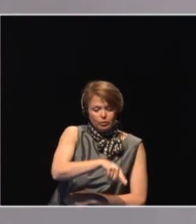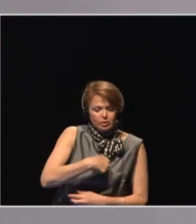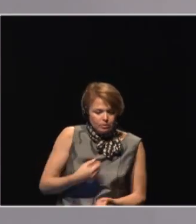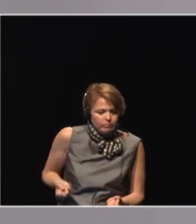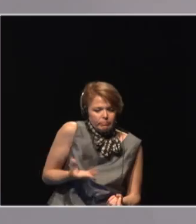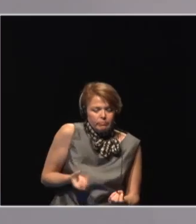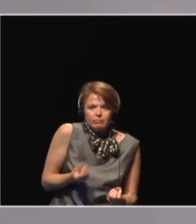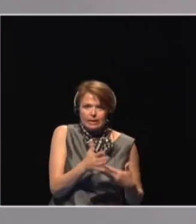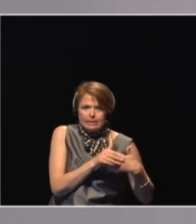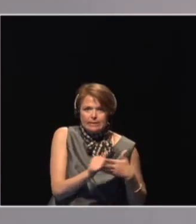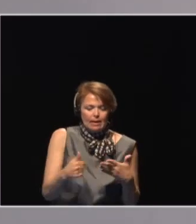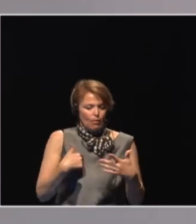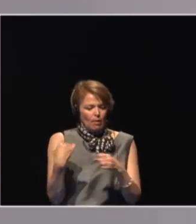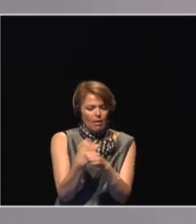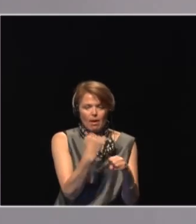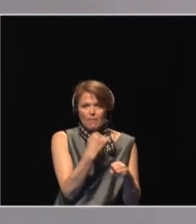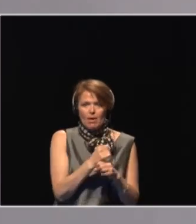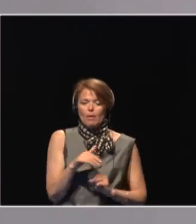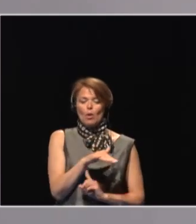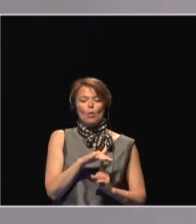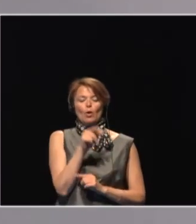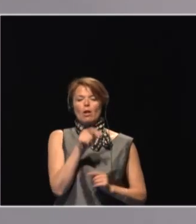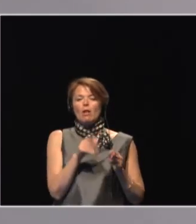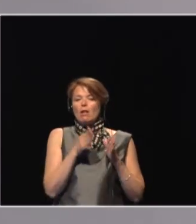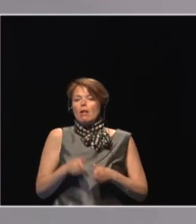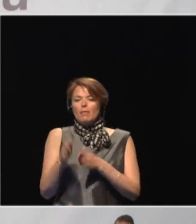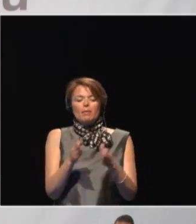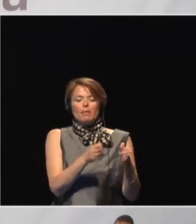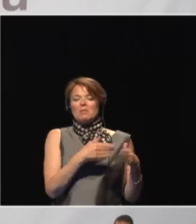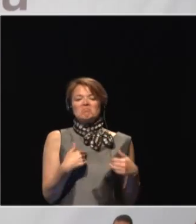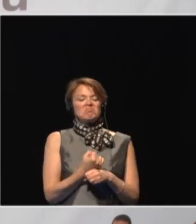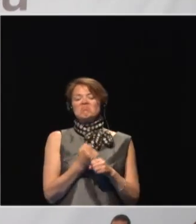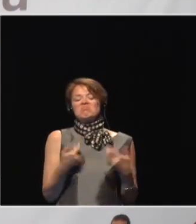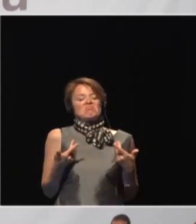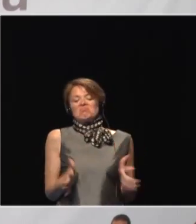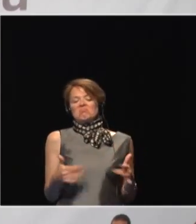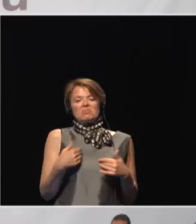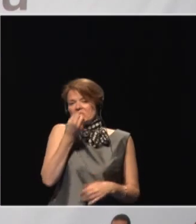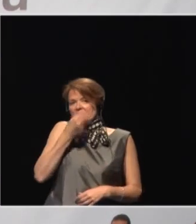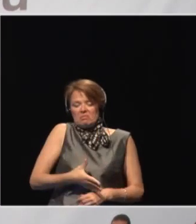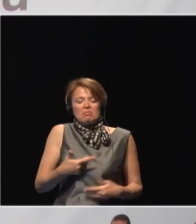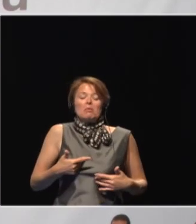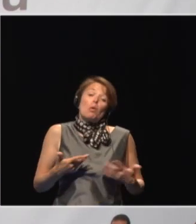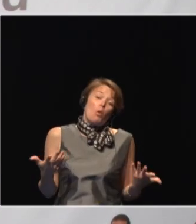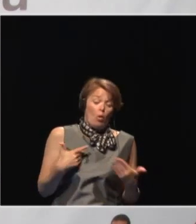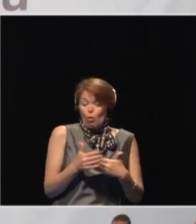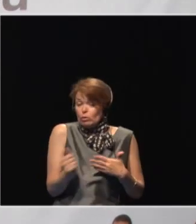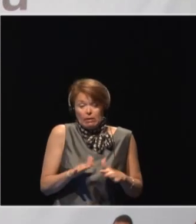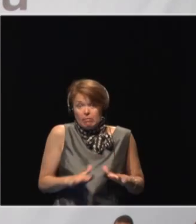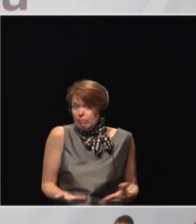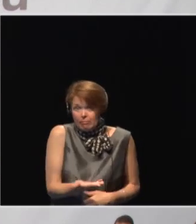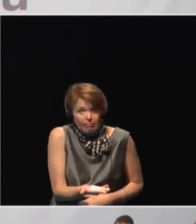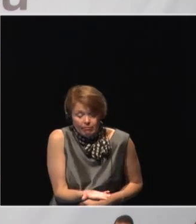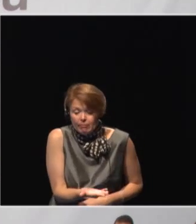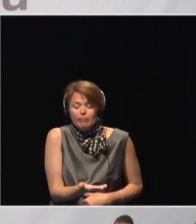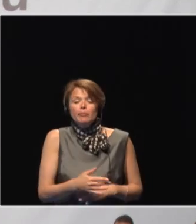gaps that local population don't want to take or don't have the skills to take, and as a